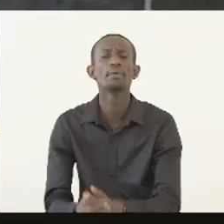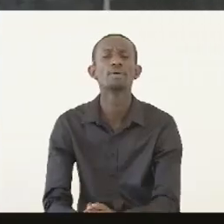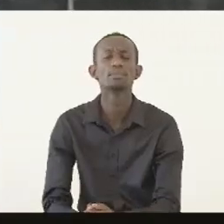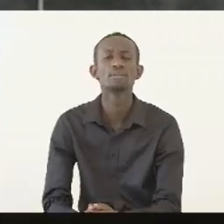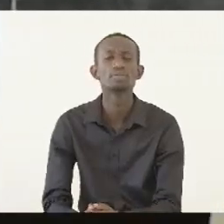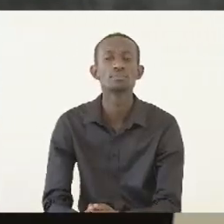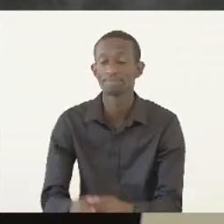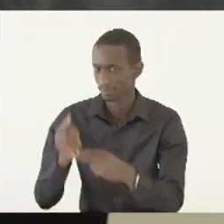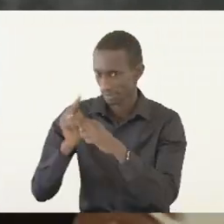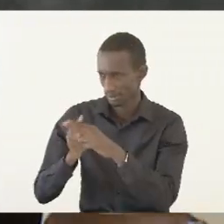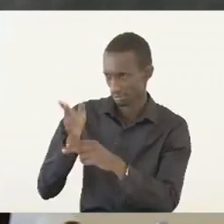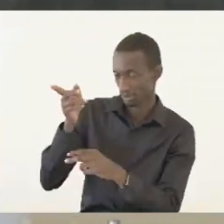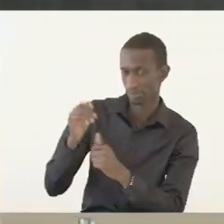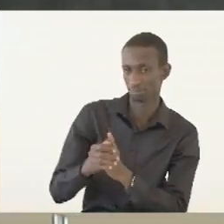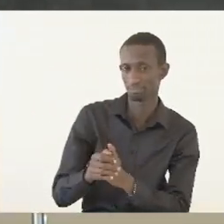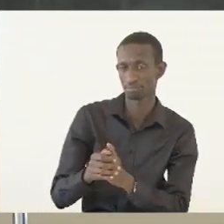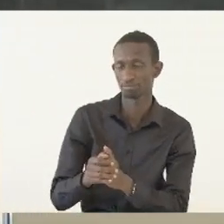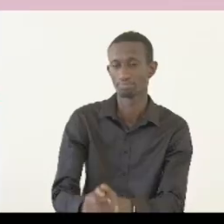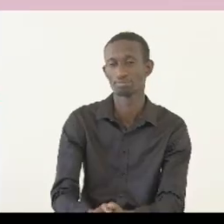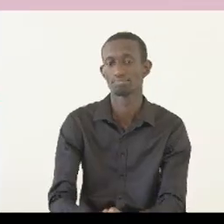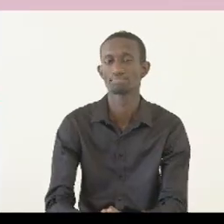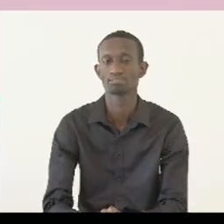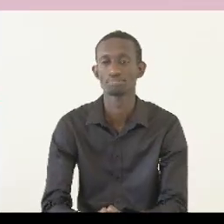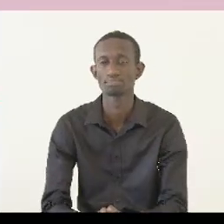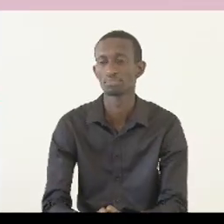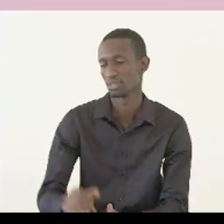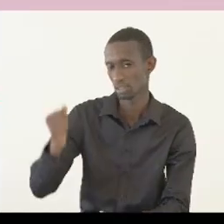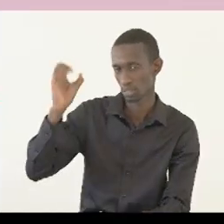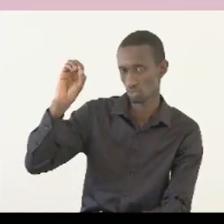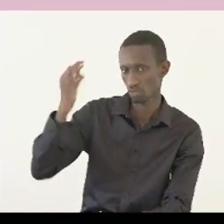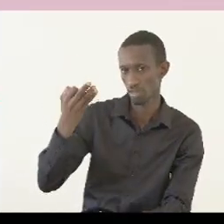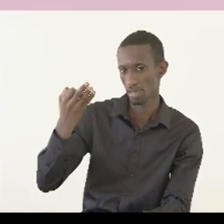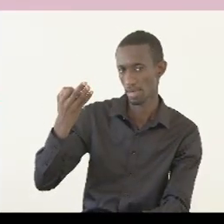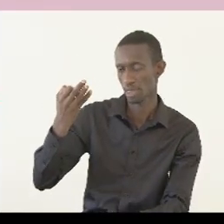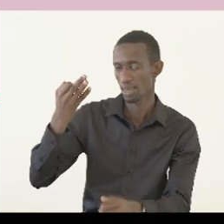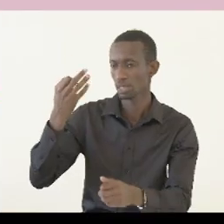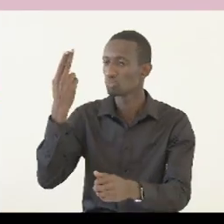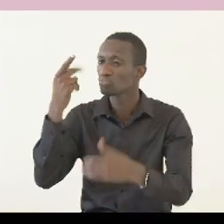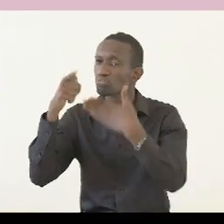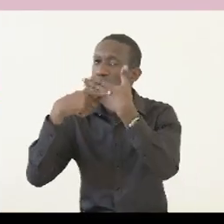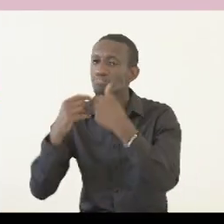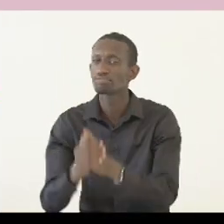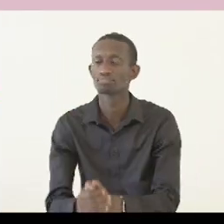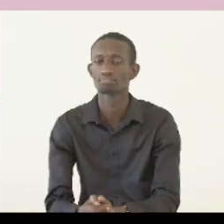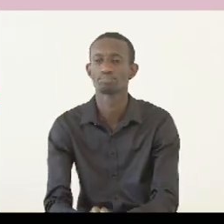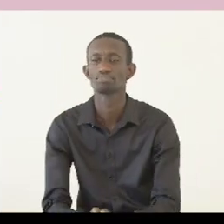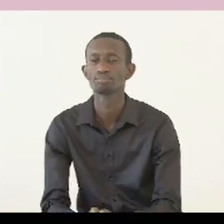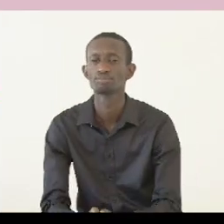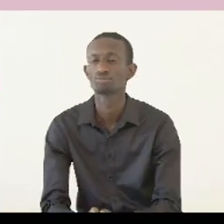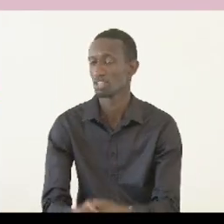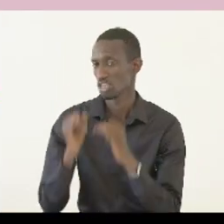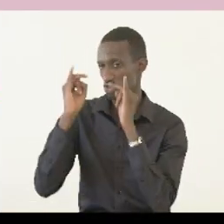The name of that particle, this one, SO3 2 negative, we said that when we have